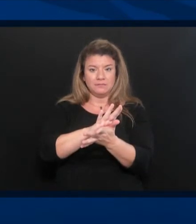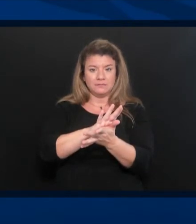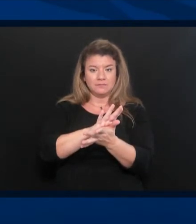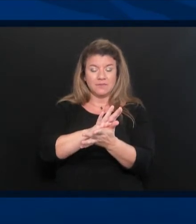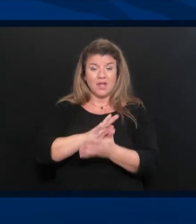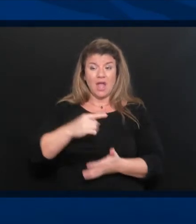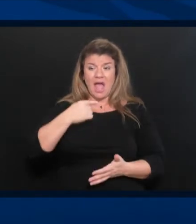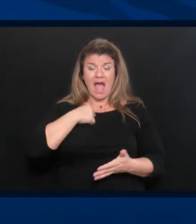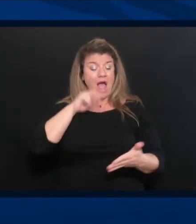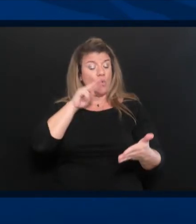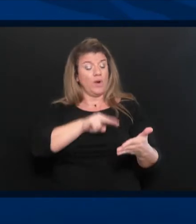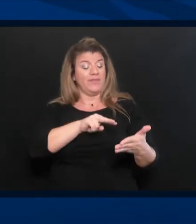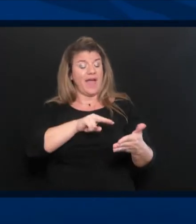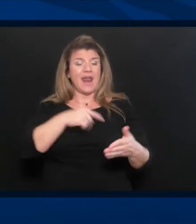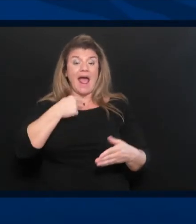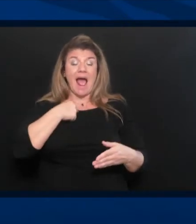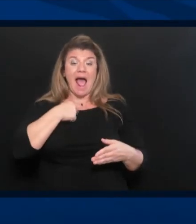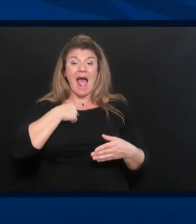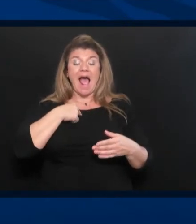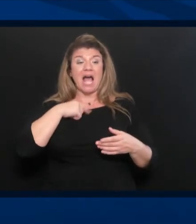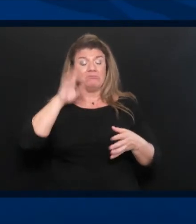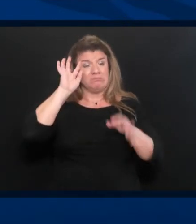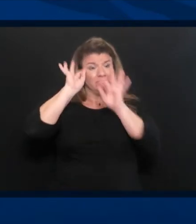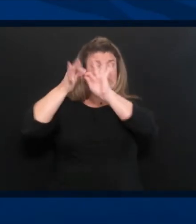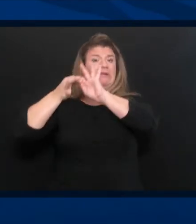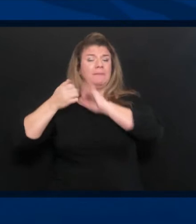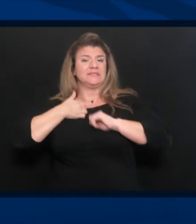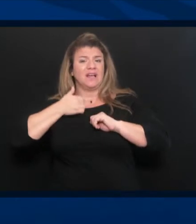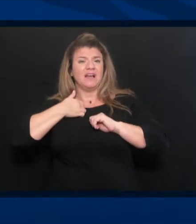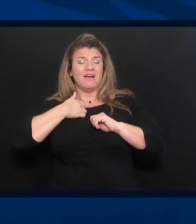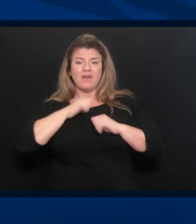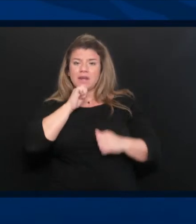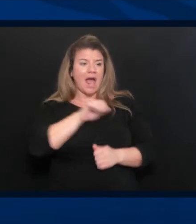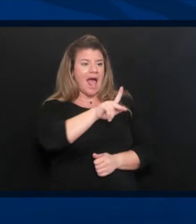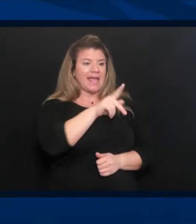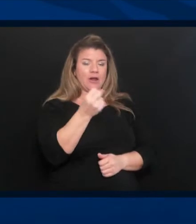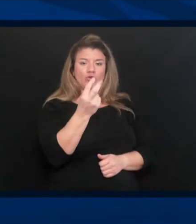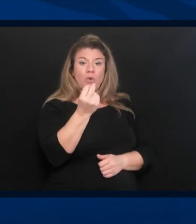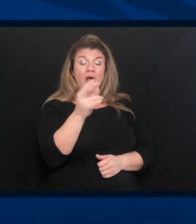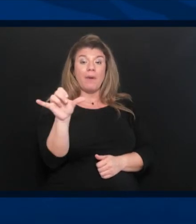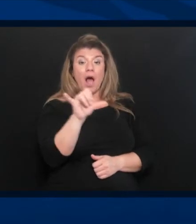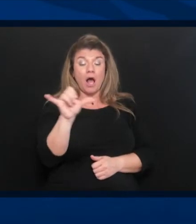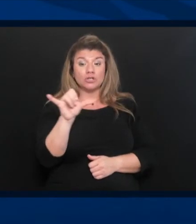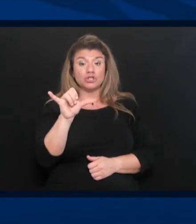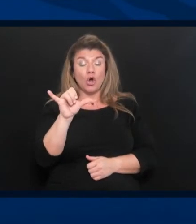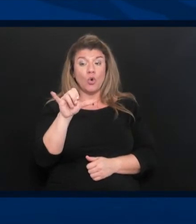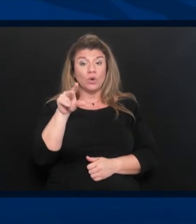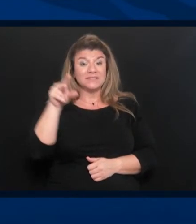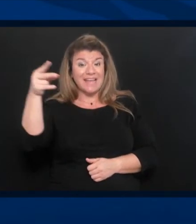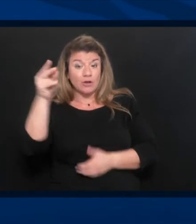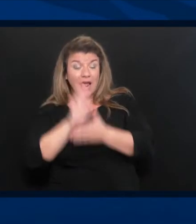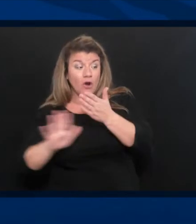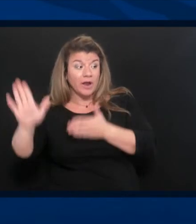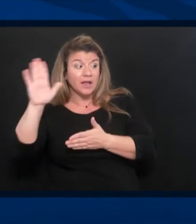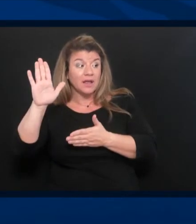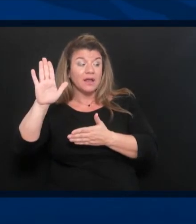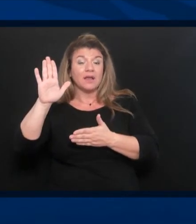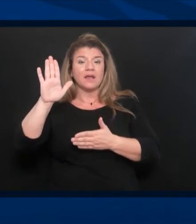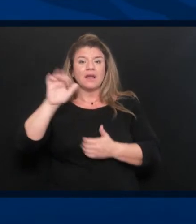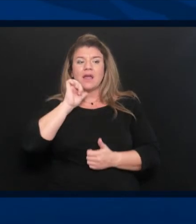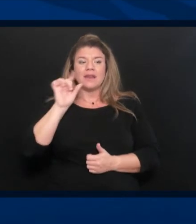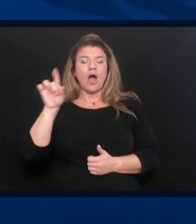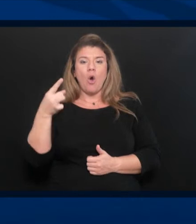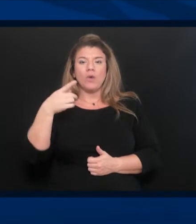read that, I'm interpreting that as not only K through 12, but also secondary. I'm also reading it as not